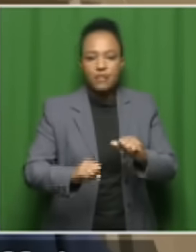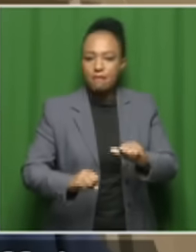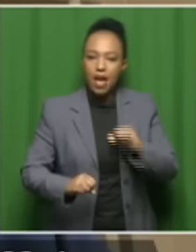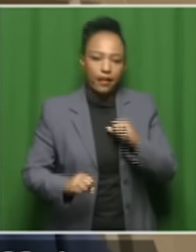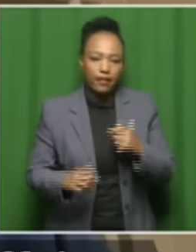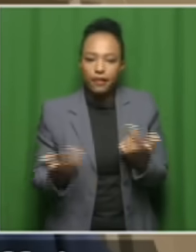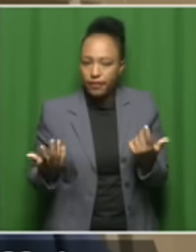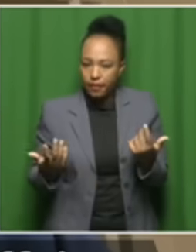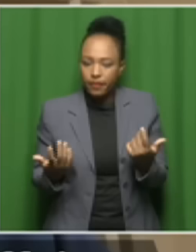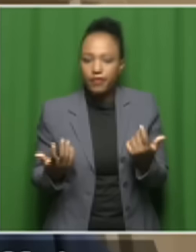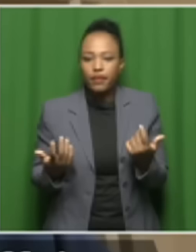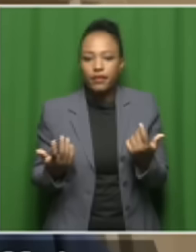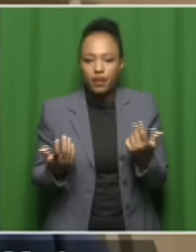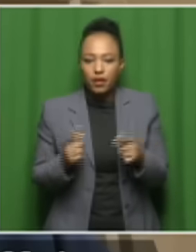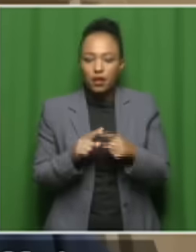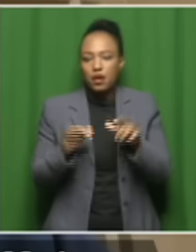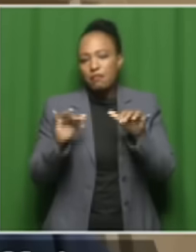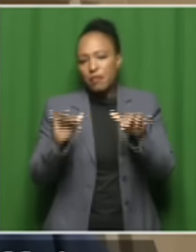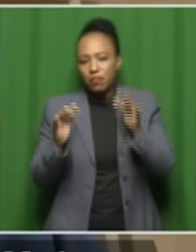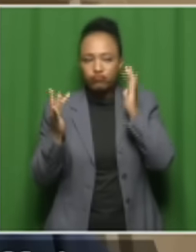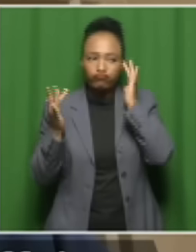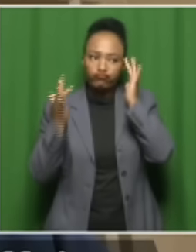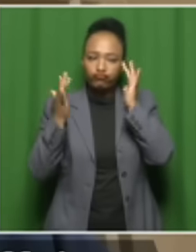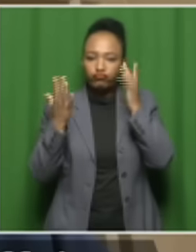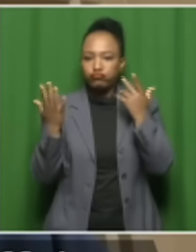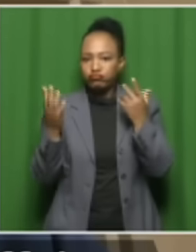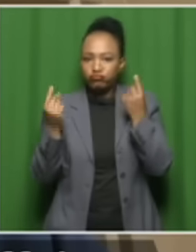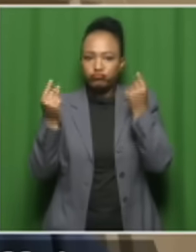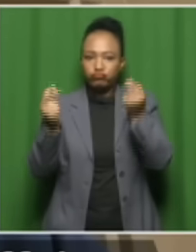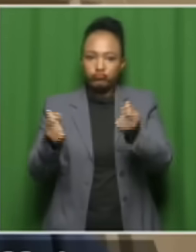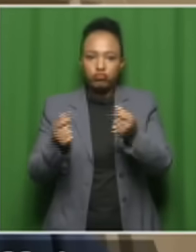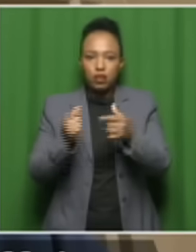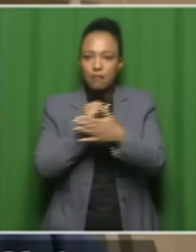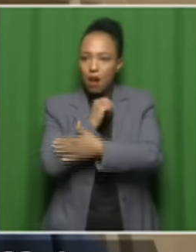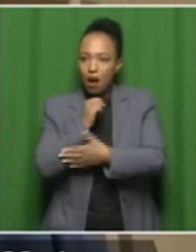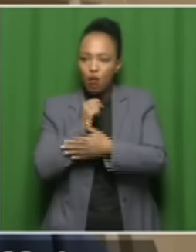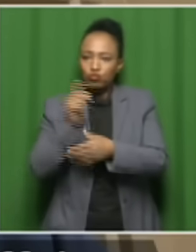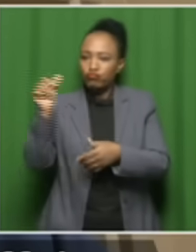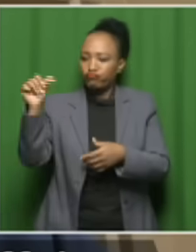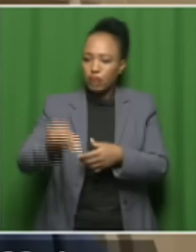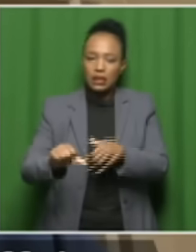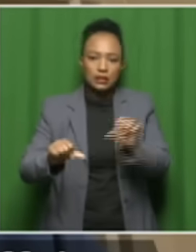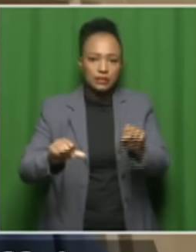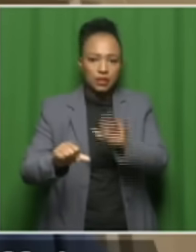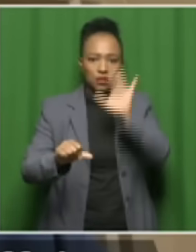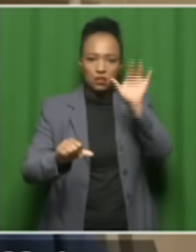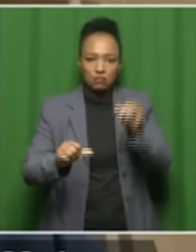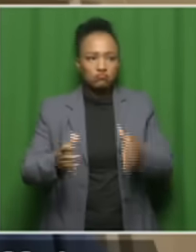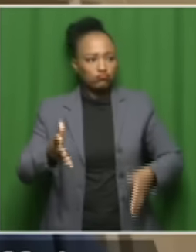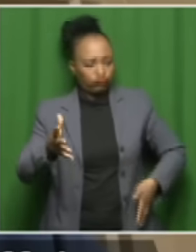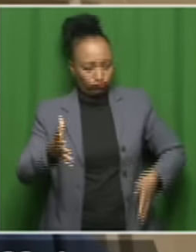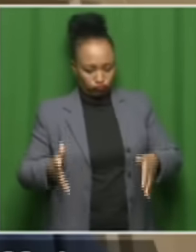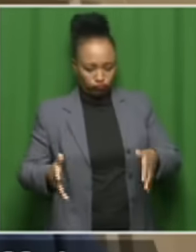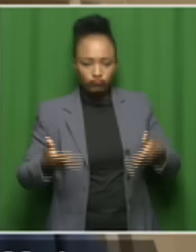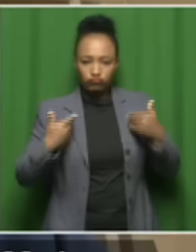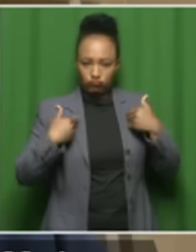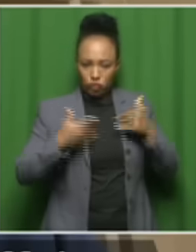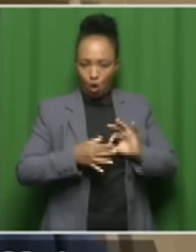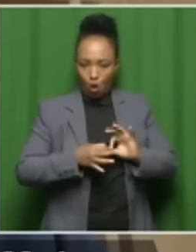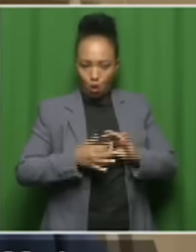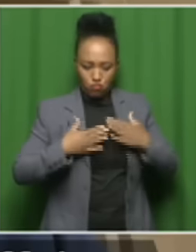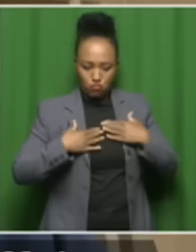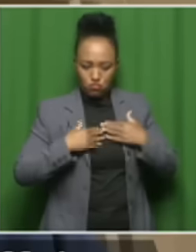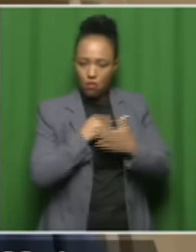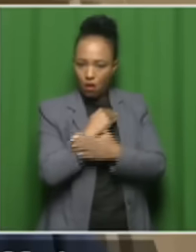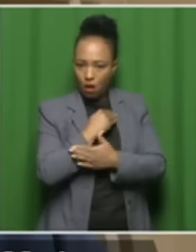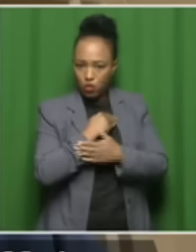it. You may get people thinking that they can now automatically come into South Africa as citizens. Can you imagine